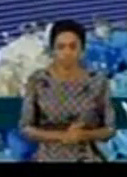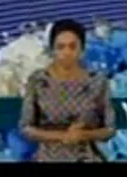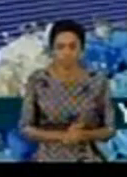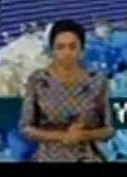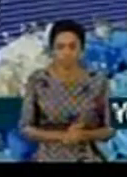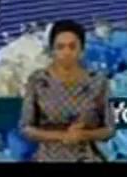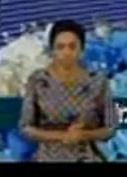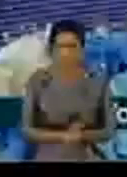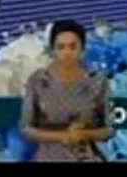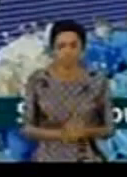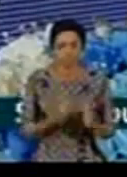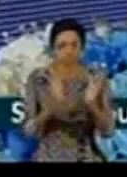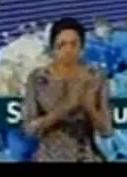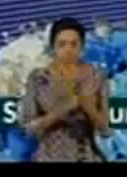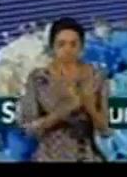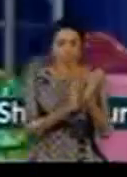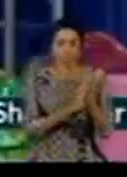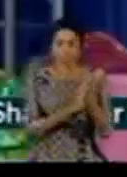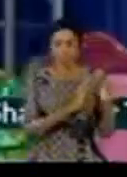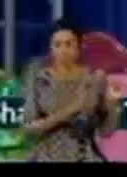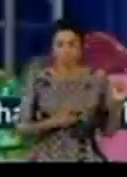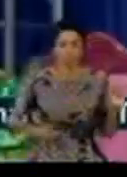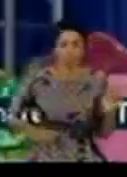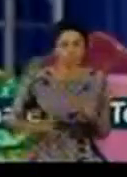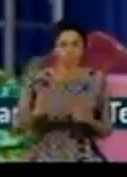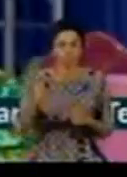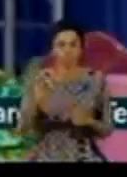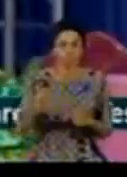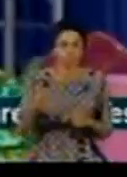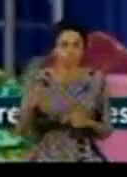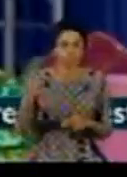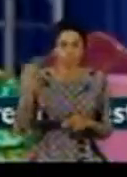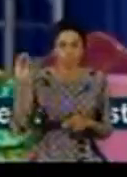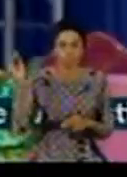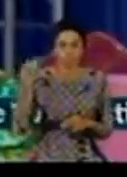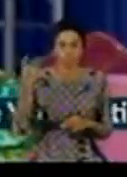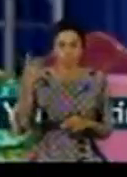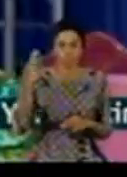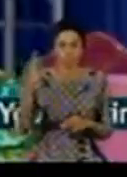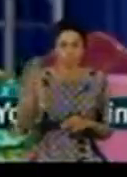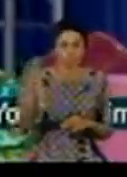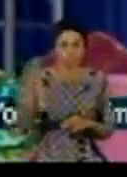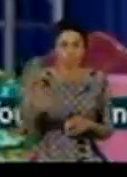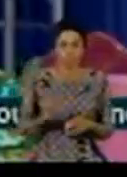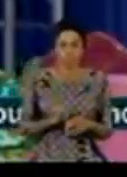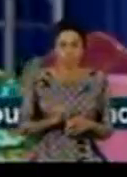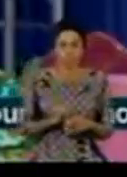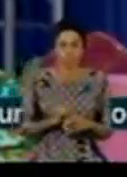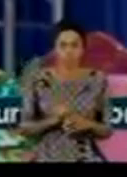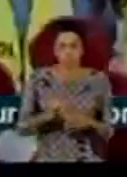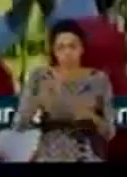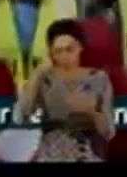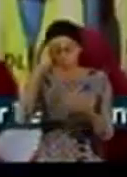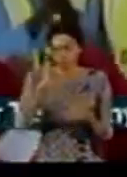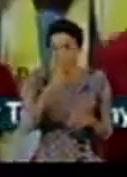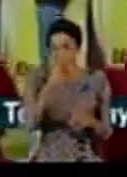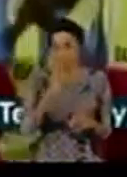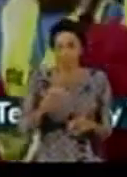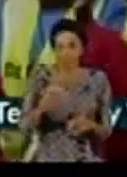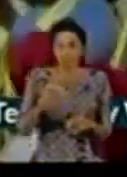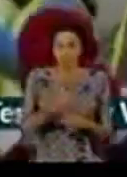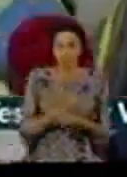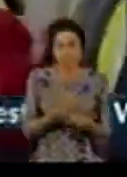God praise the Lord. By the grace of God, I am saying, my name is Don. You can see people rejoicing over there. My name is Don by